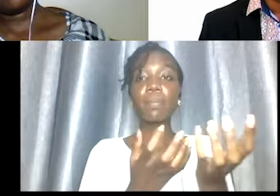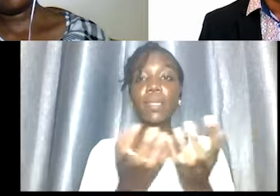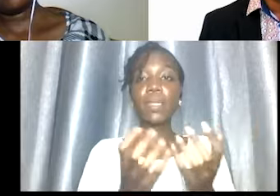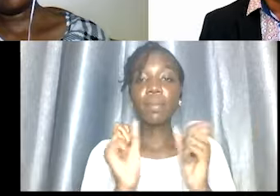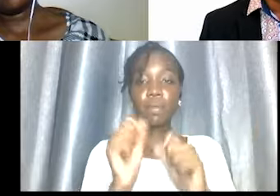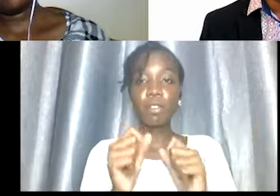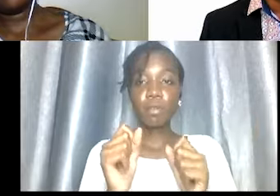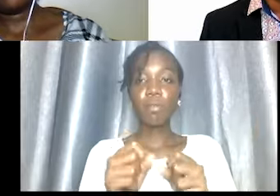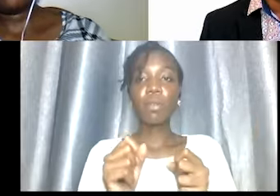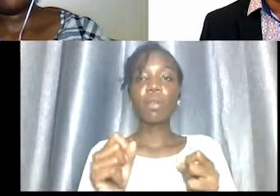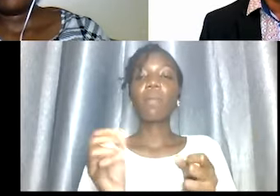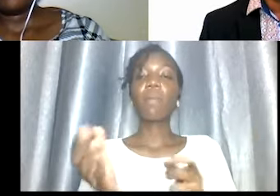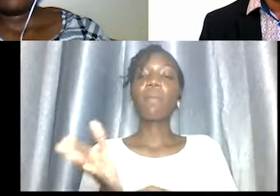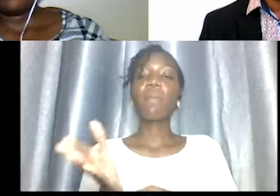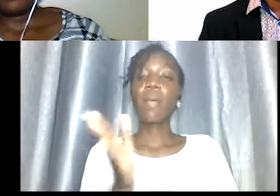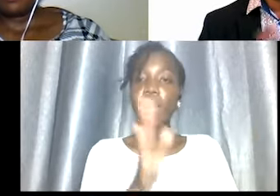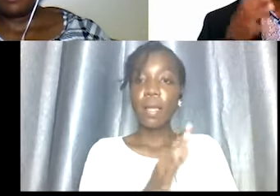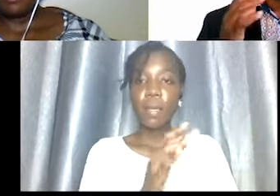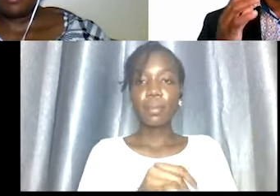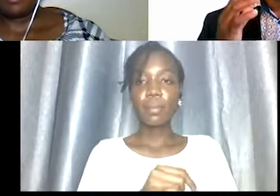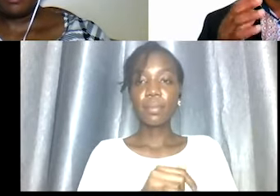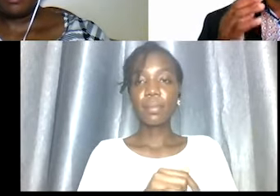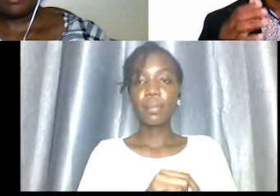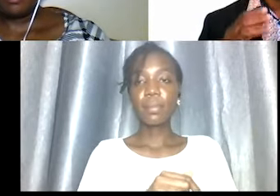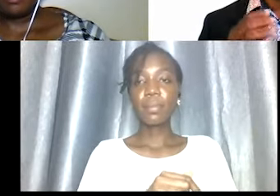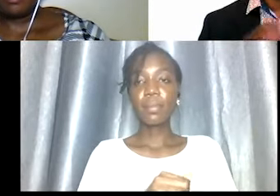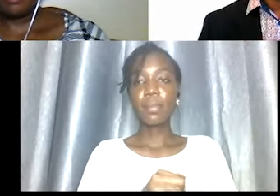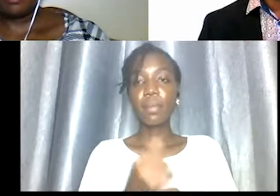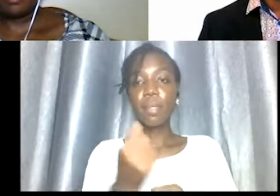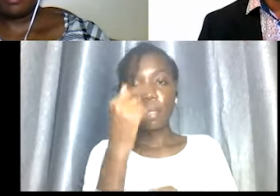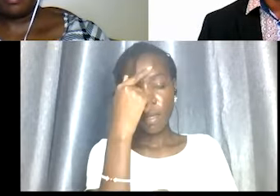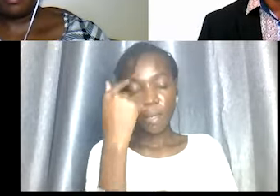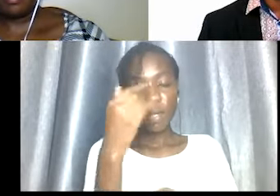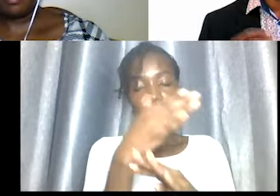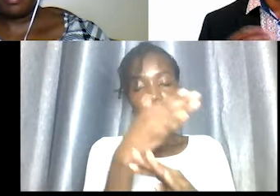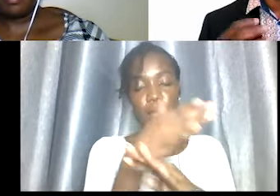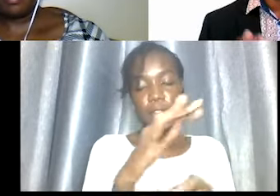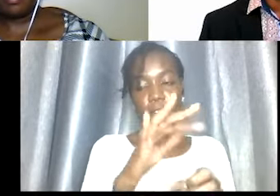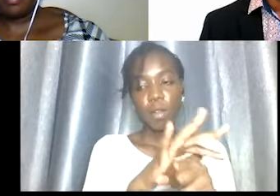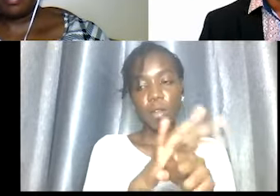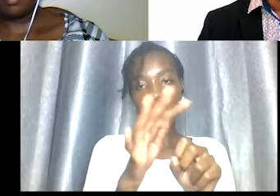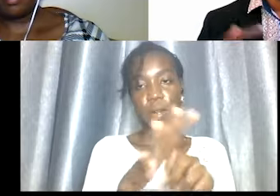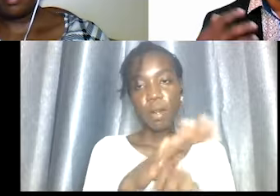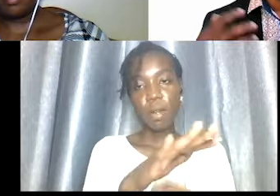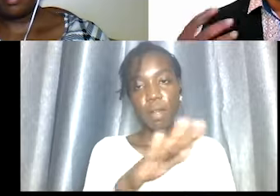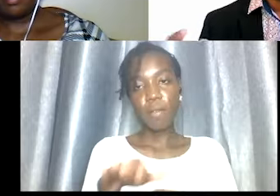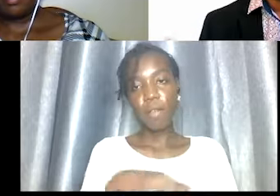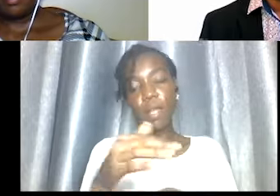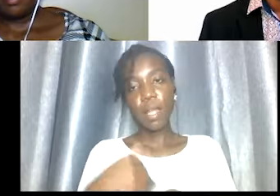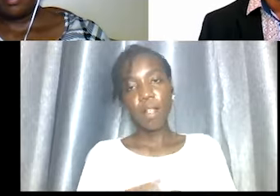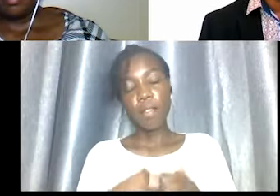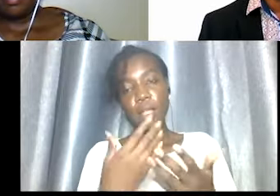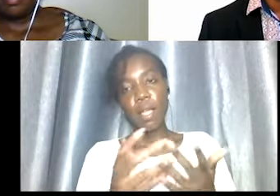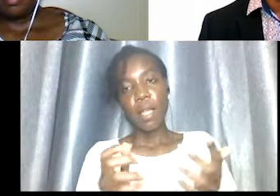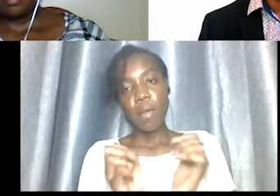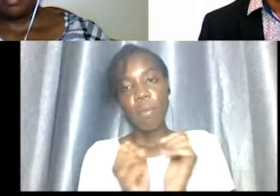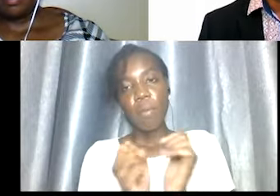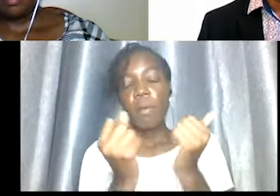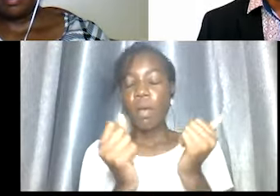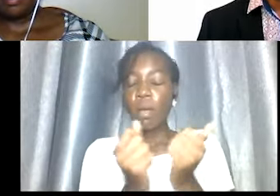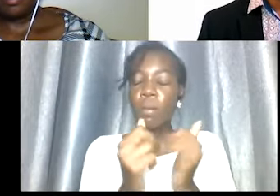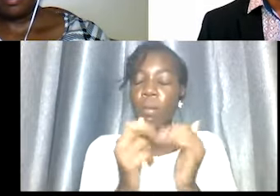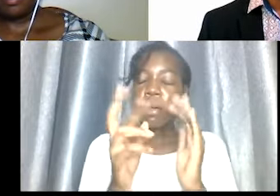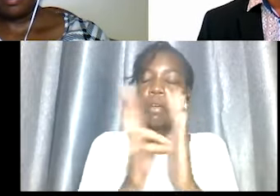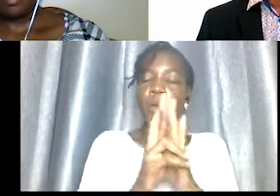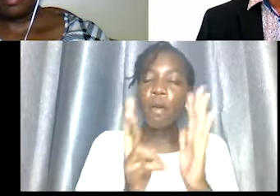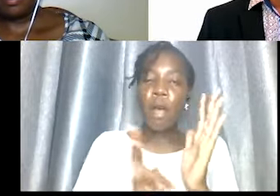rebound, whether or not because of the current COVID environment, current restrictions or rules are in place,